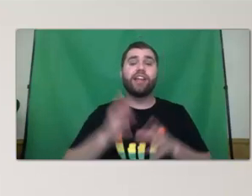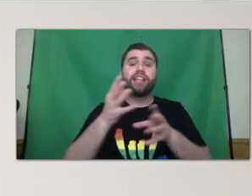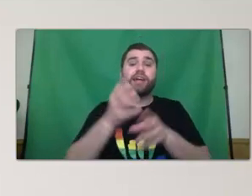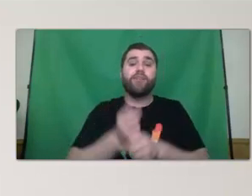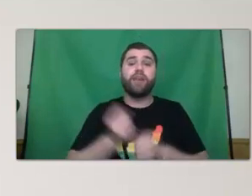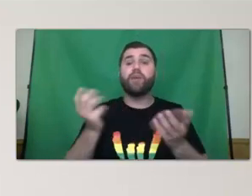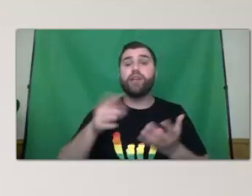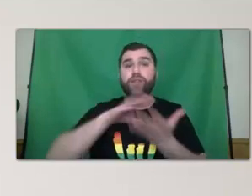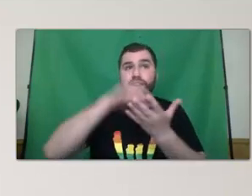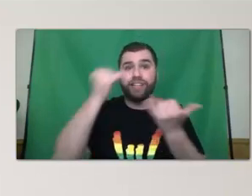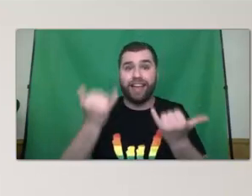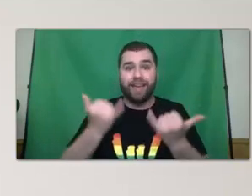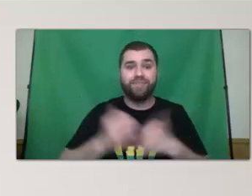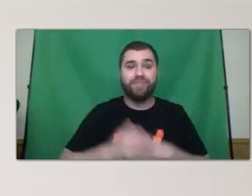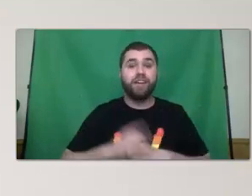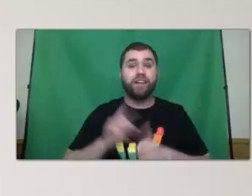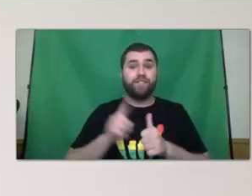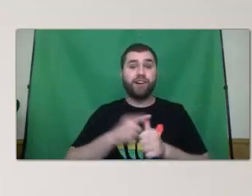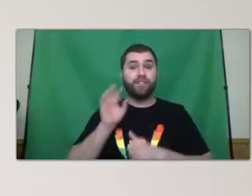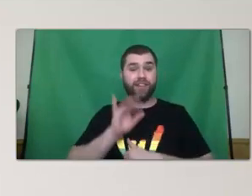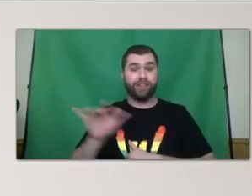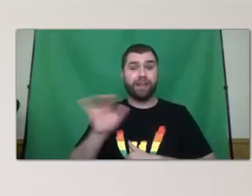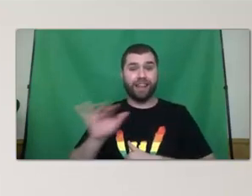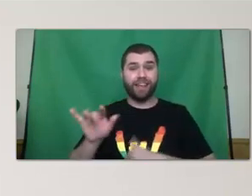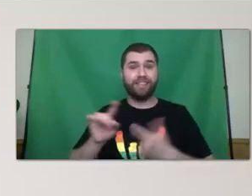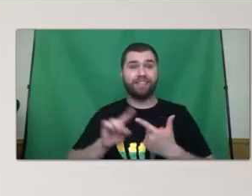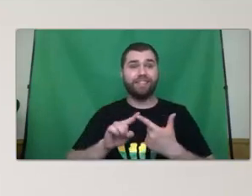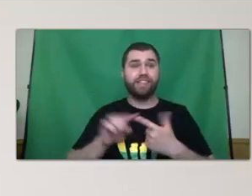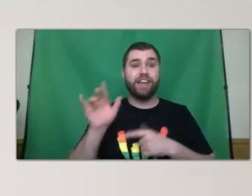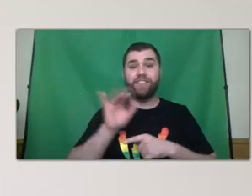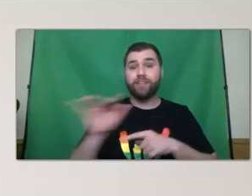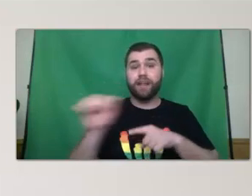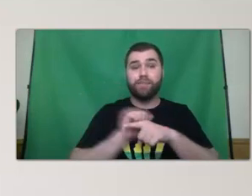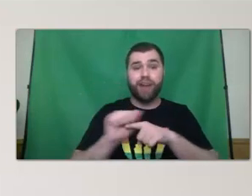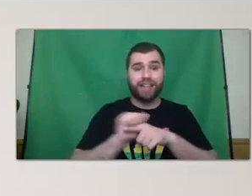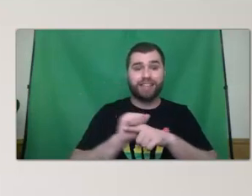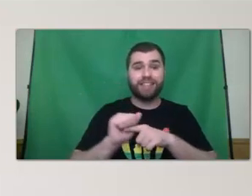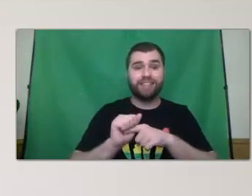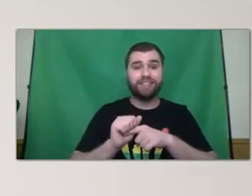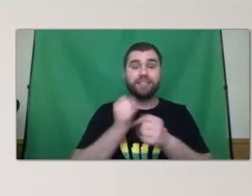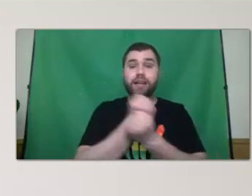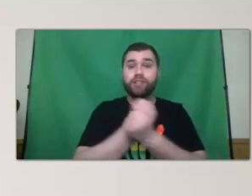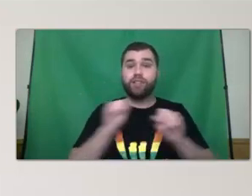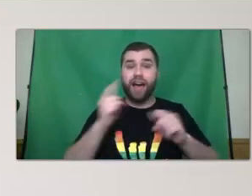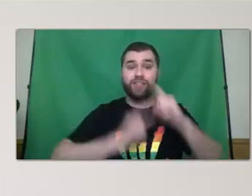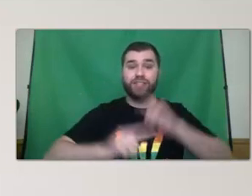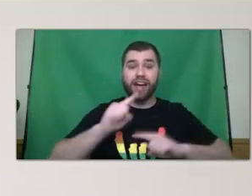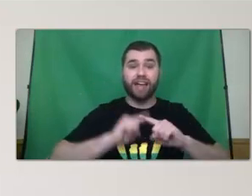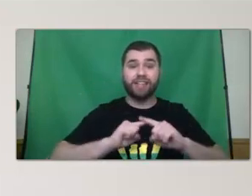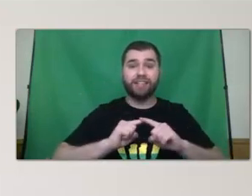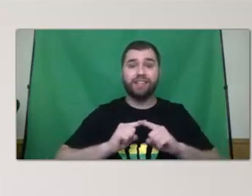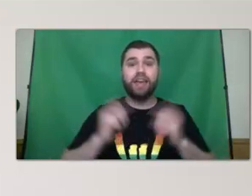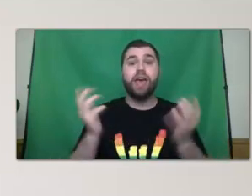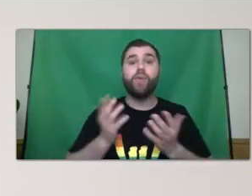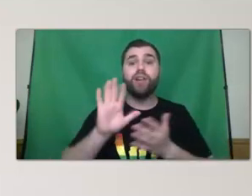So let's summarize what you learned today. First, finger spelling. You had finger spelling practice, survival